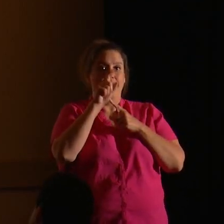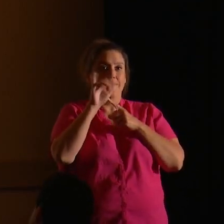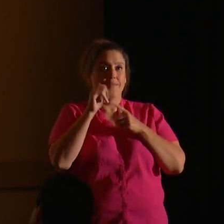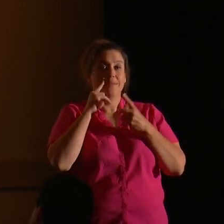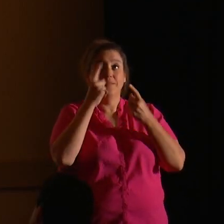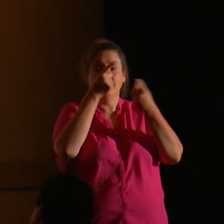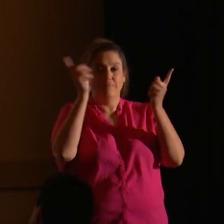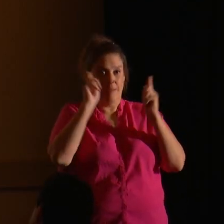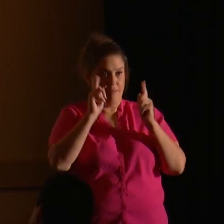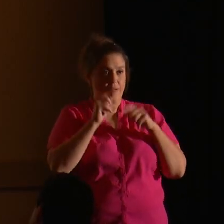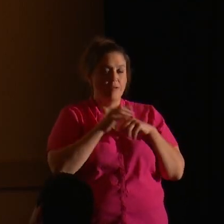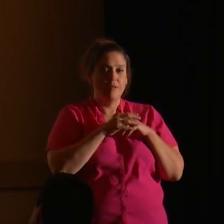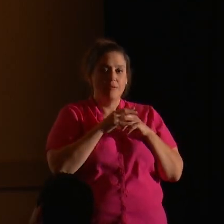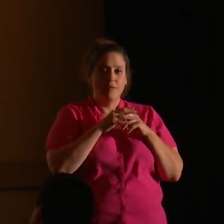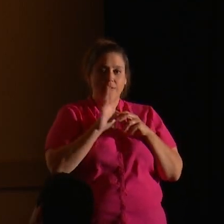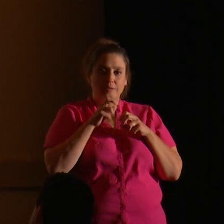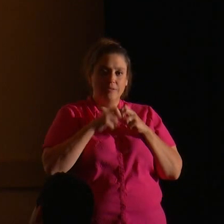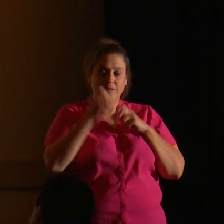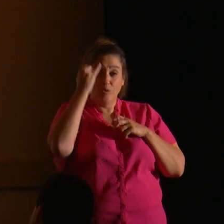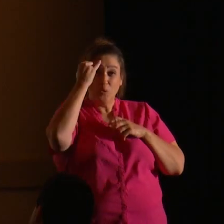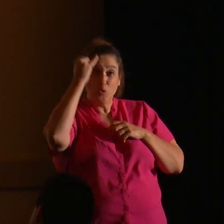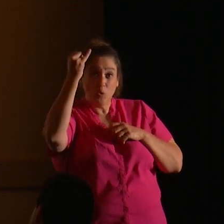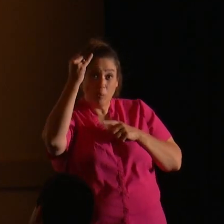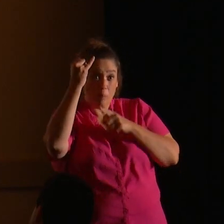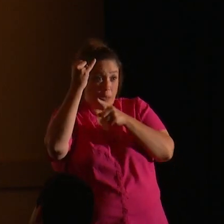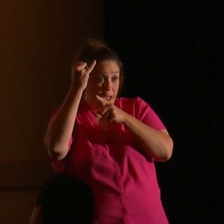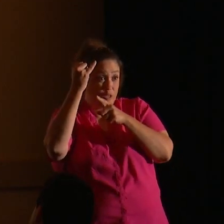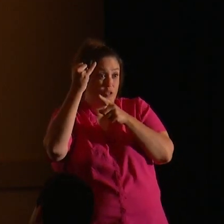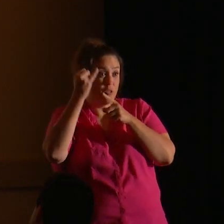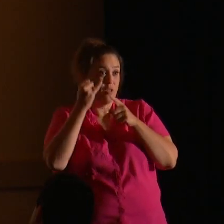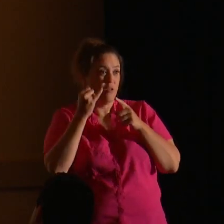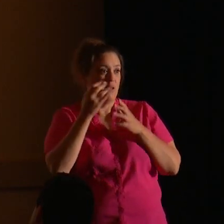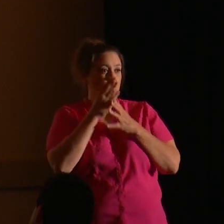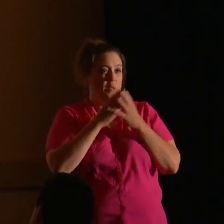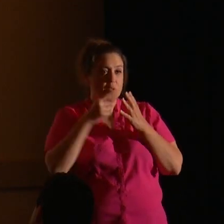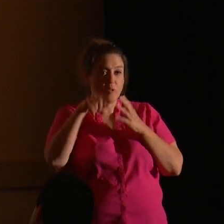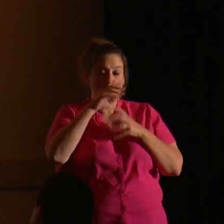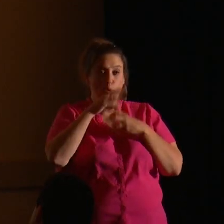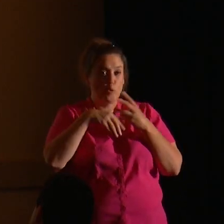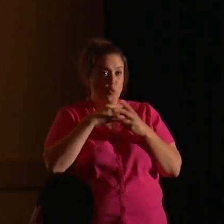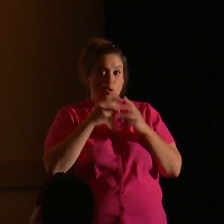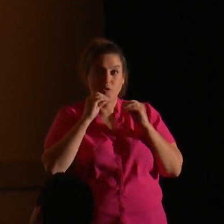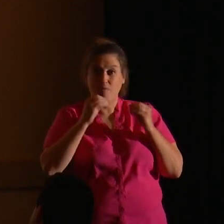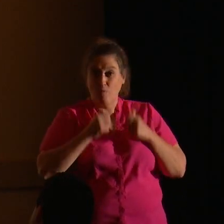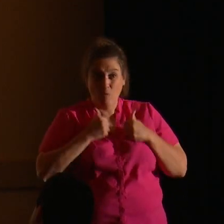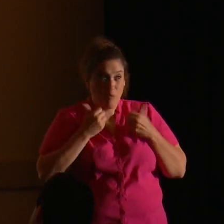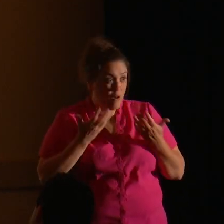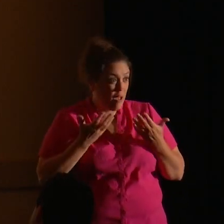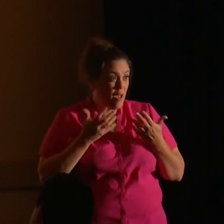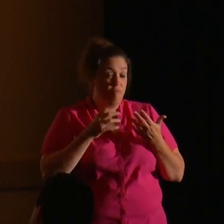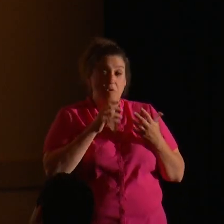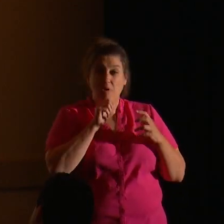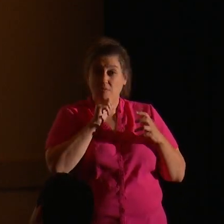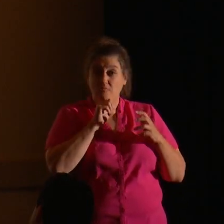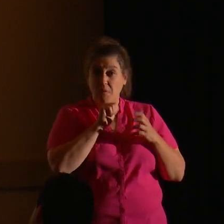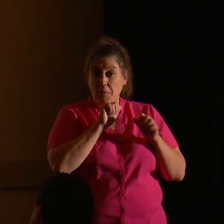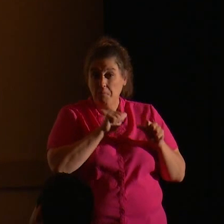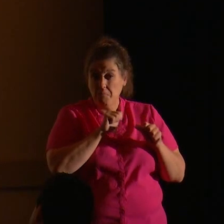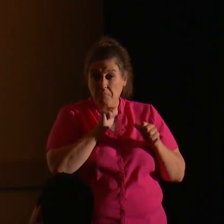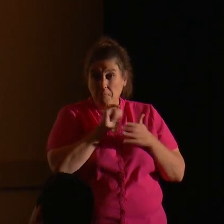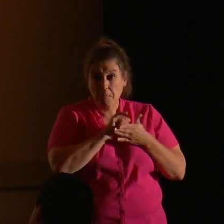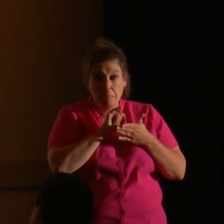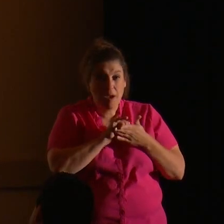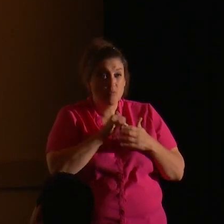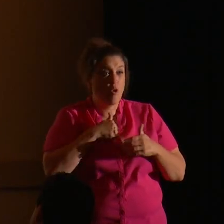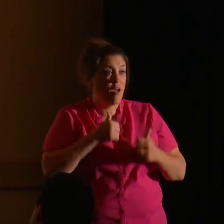It's very hard to imagine that some of those worlds aren't inhabited. Indeed, there may not be billions of inhabited worlds